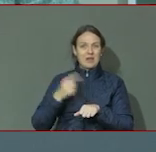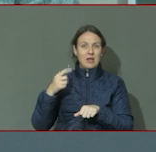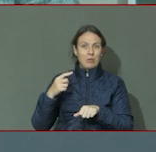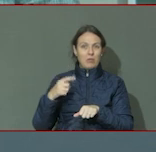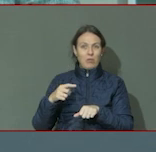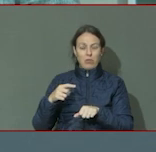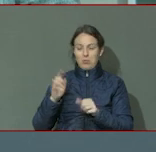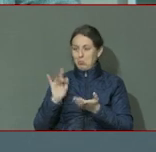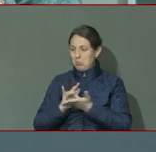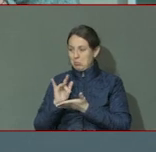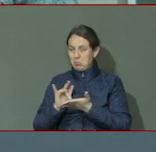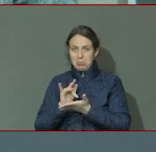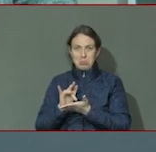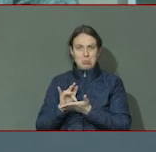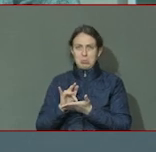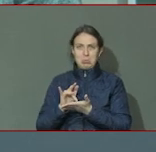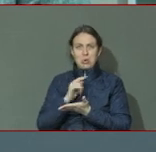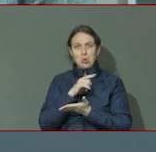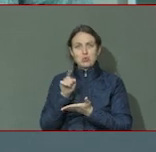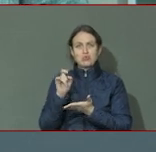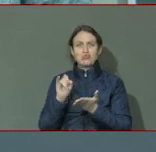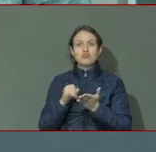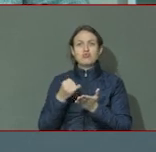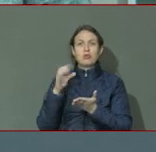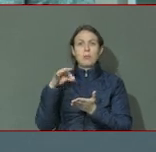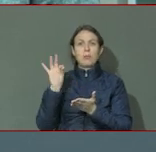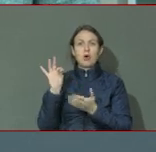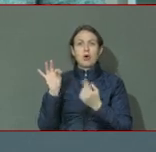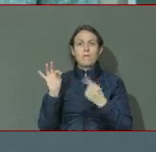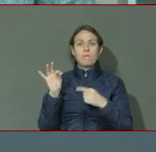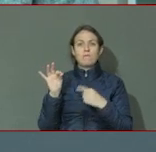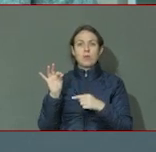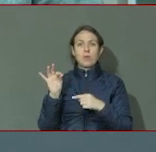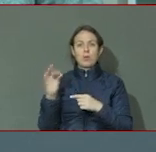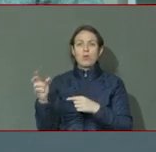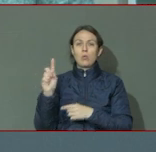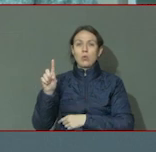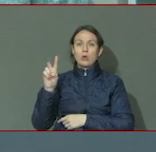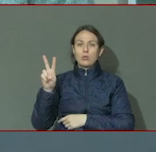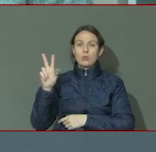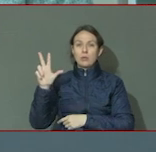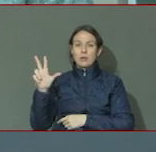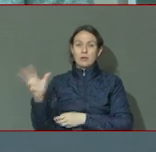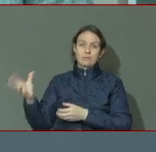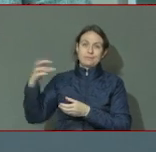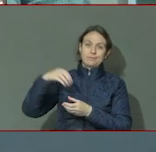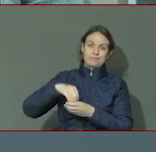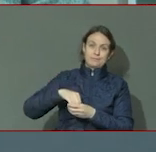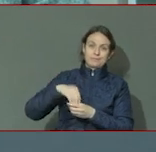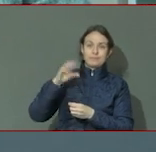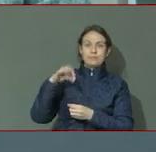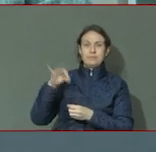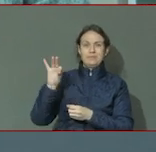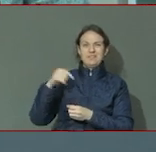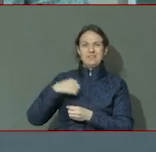calculation for you. We must just give a mark for substituting 128. So I must just give a tick there. I